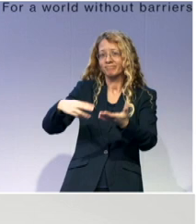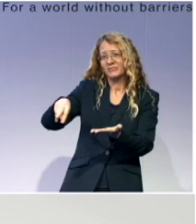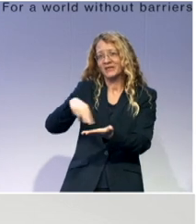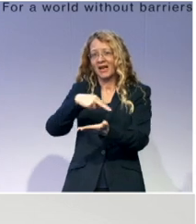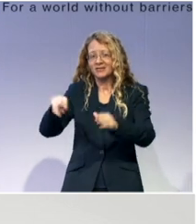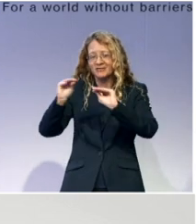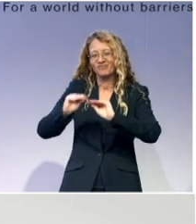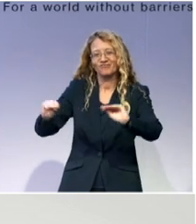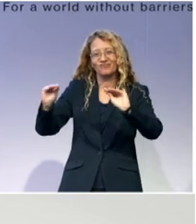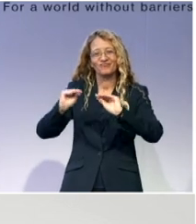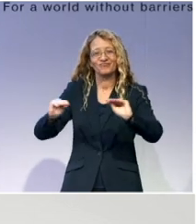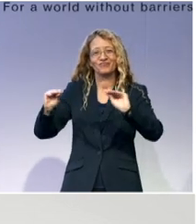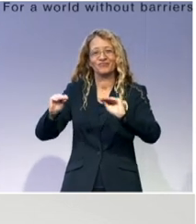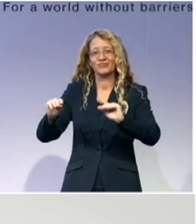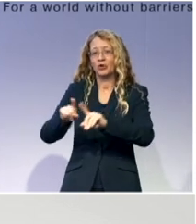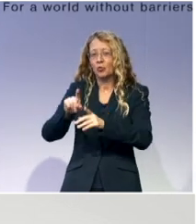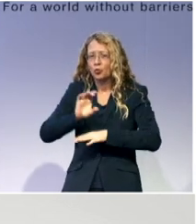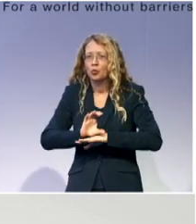inclusive dance.